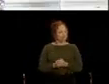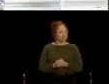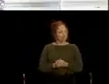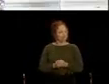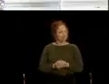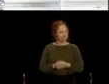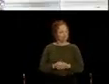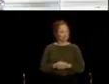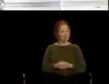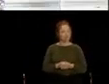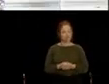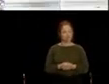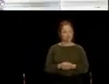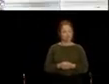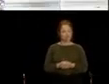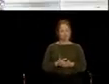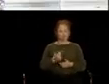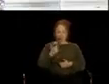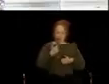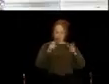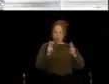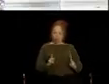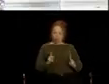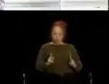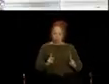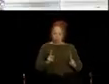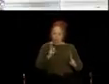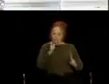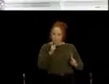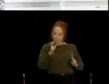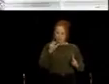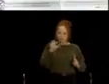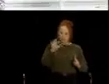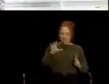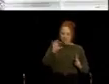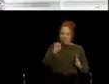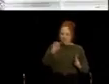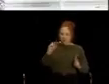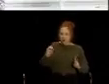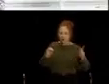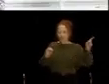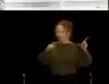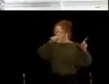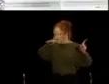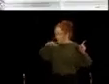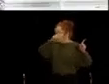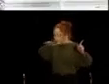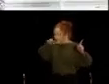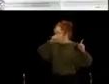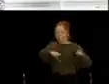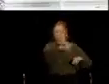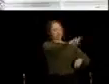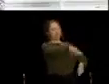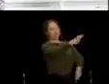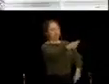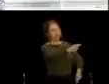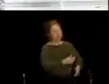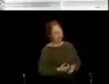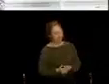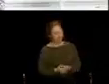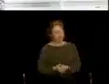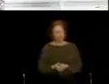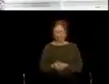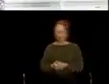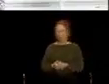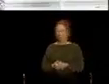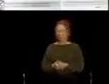person who was like the CEO of the household. So bless you. So if I wanted to talk to